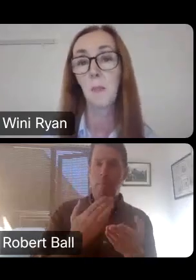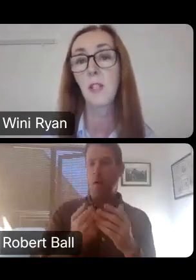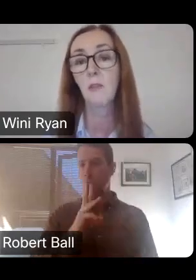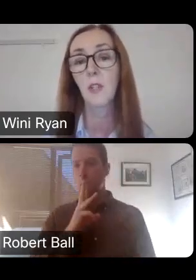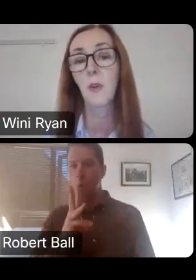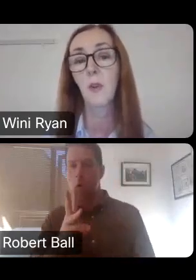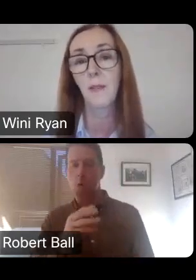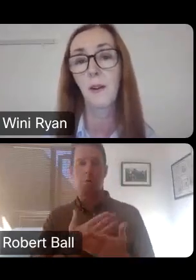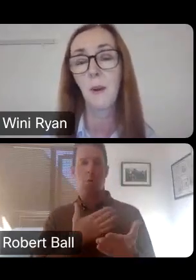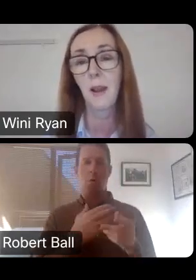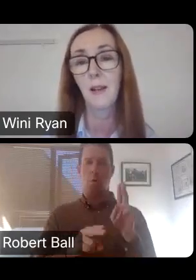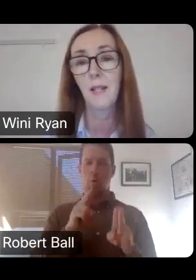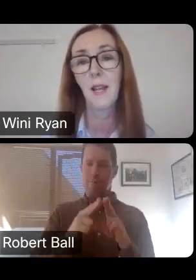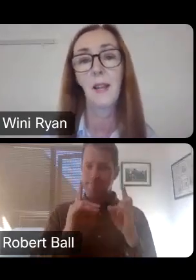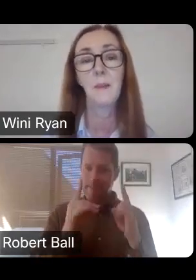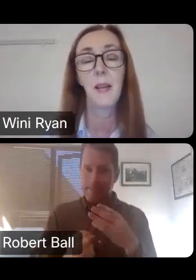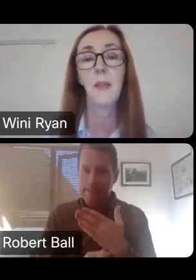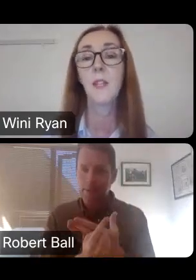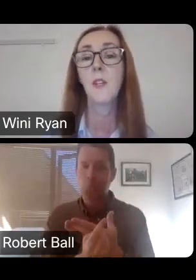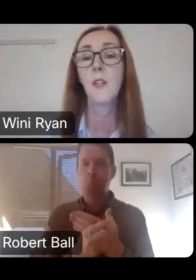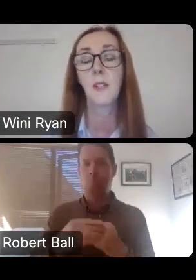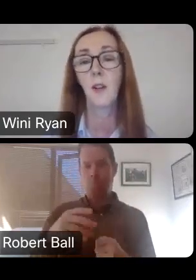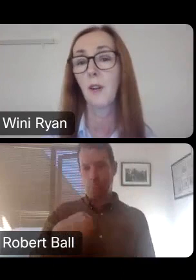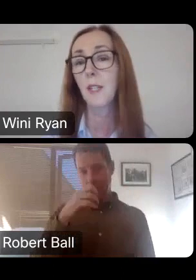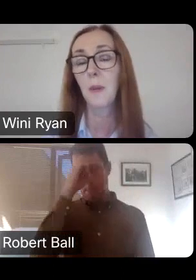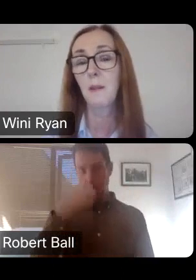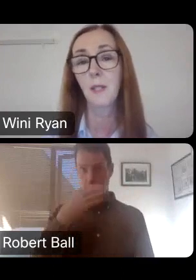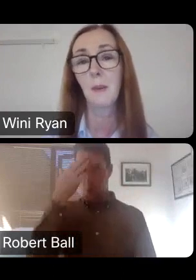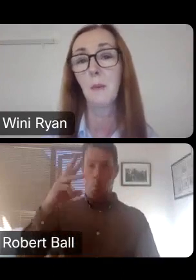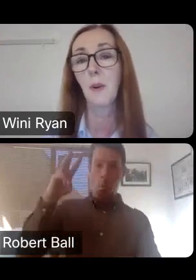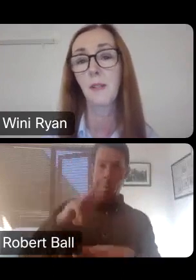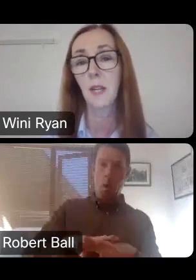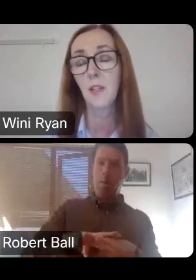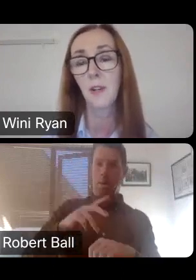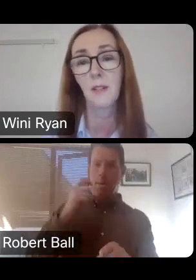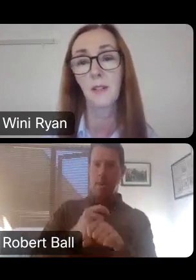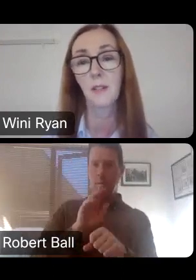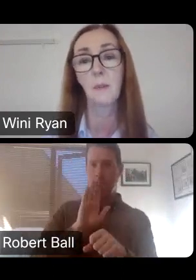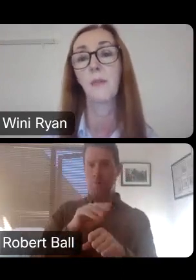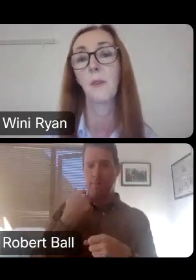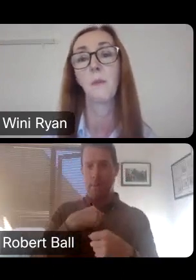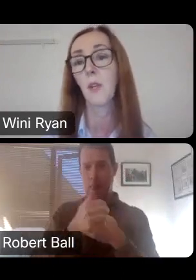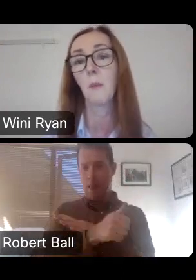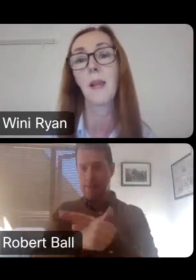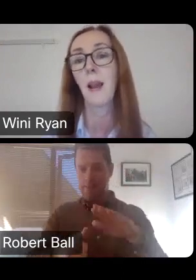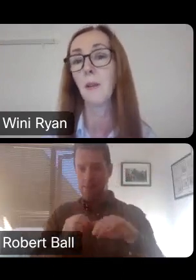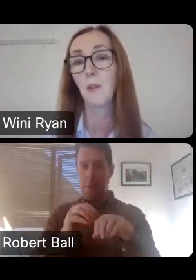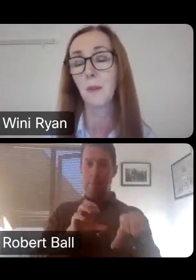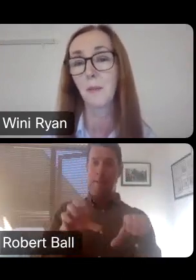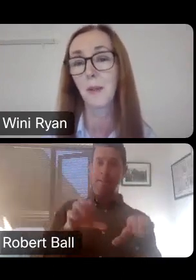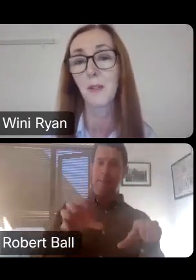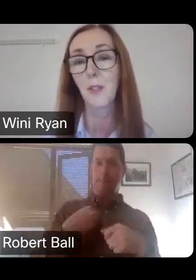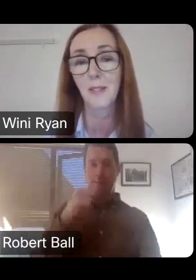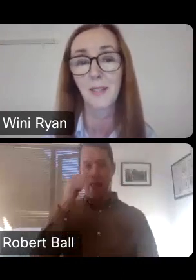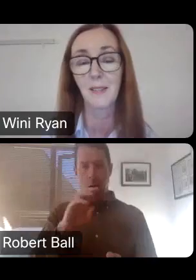we expect you to know that very well. And then you have to get a lot of experience, maybe work as an intern and so on, before, you know, we allow you to